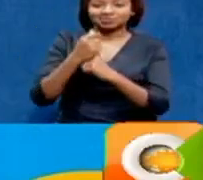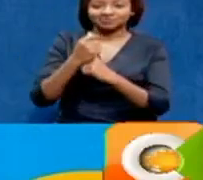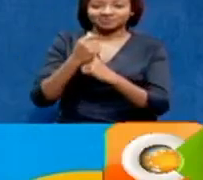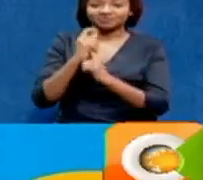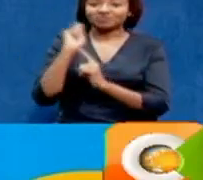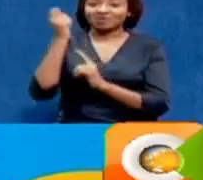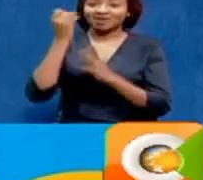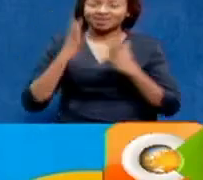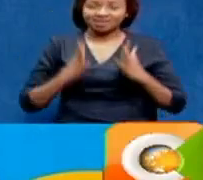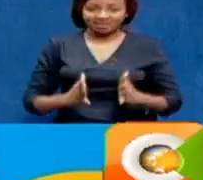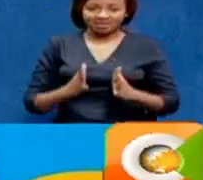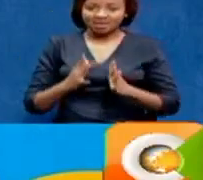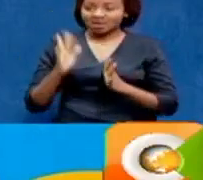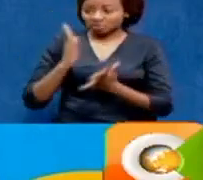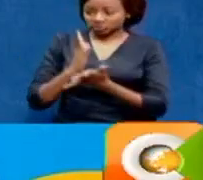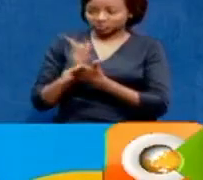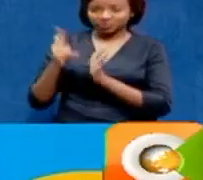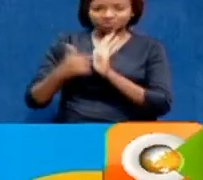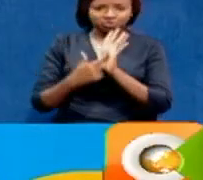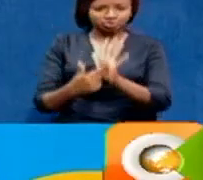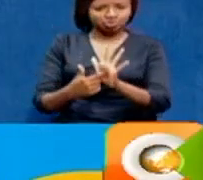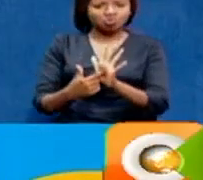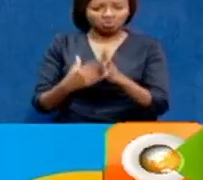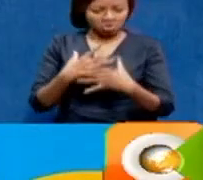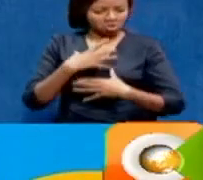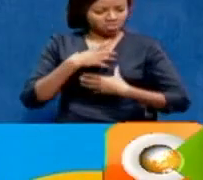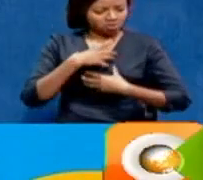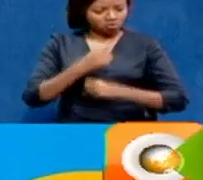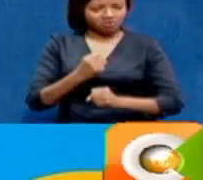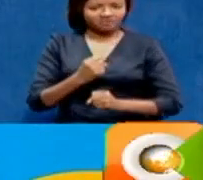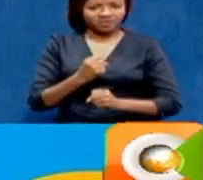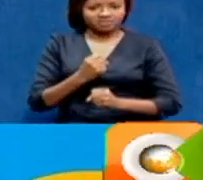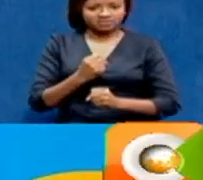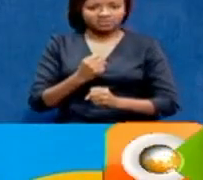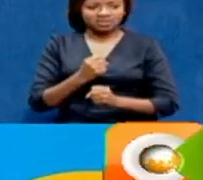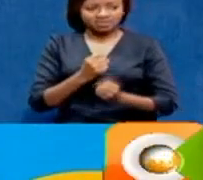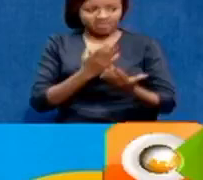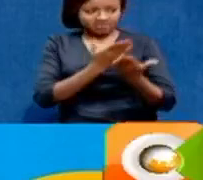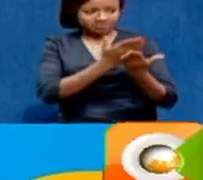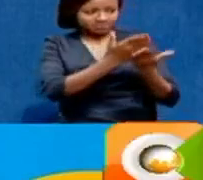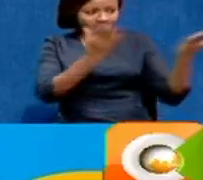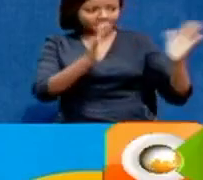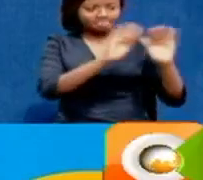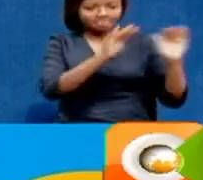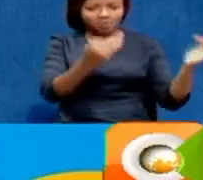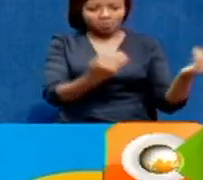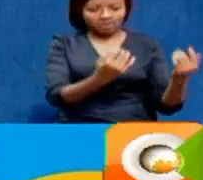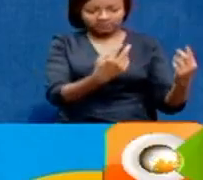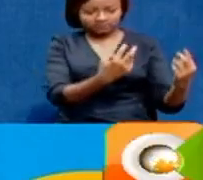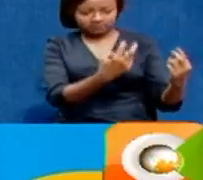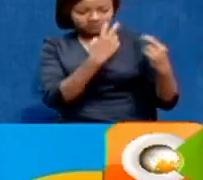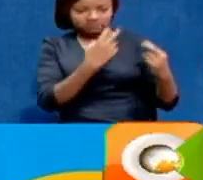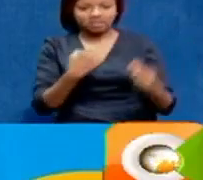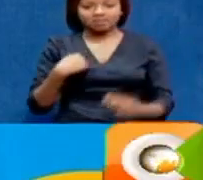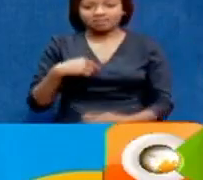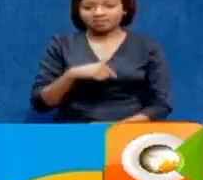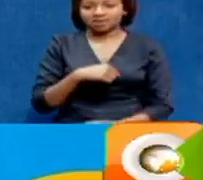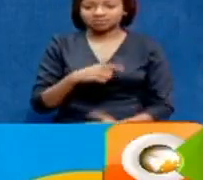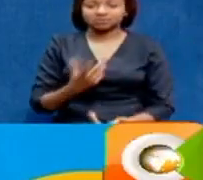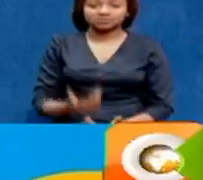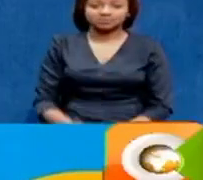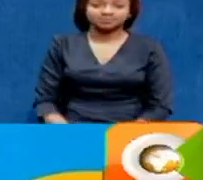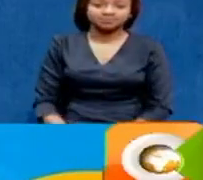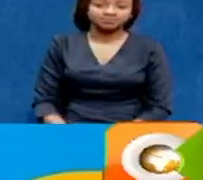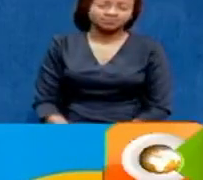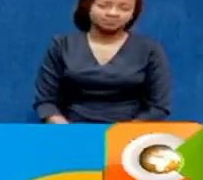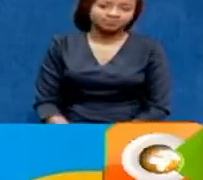own. And it shows the confidence with which we are being recognized internationally and in the